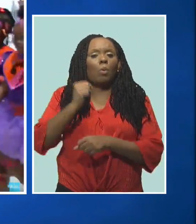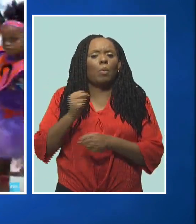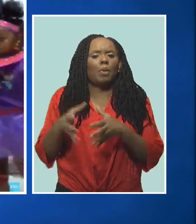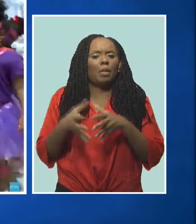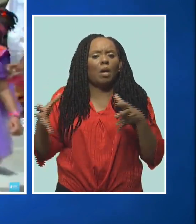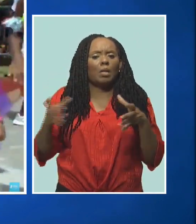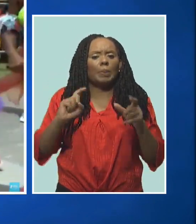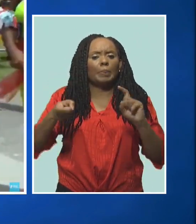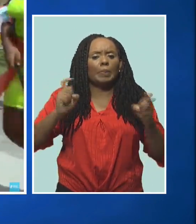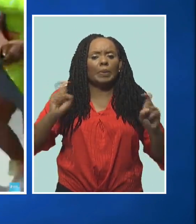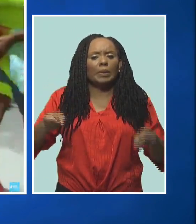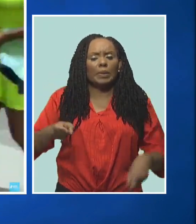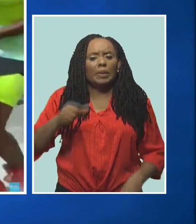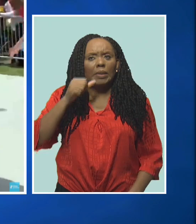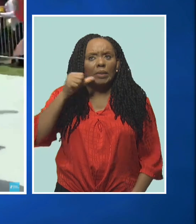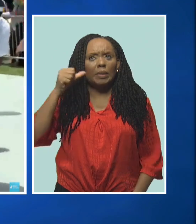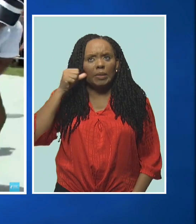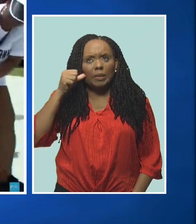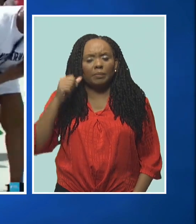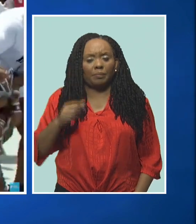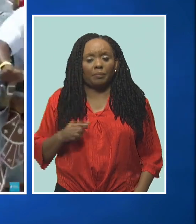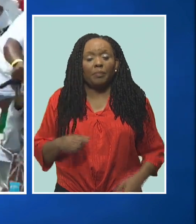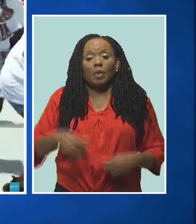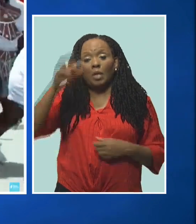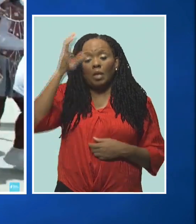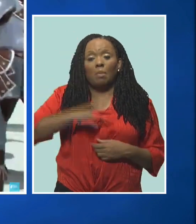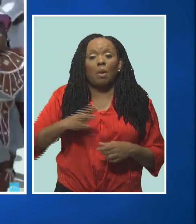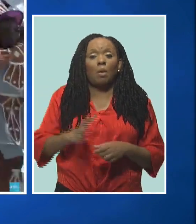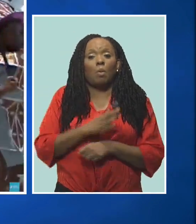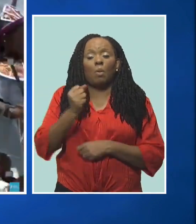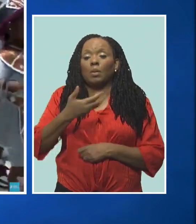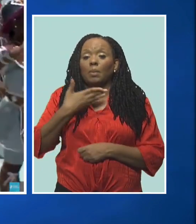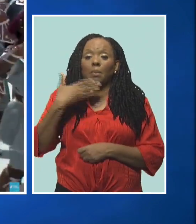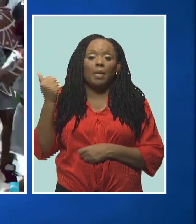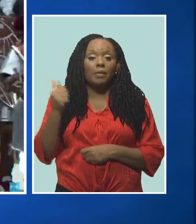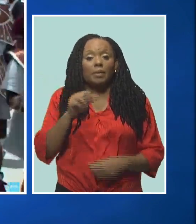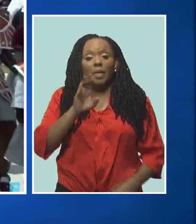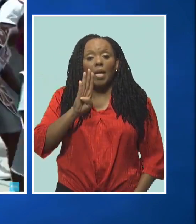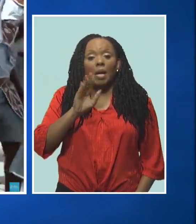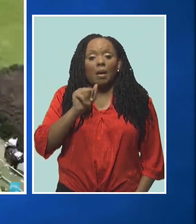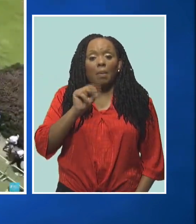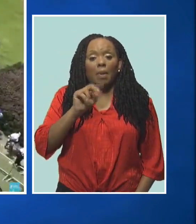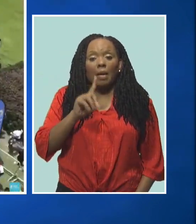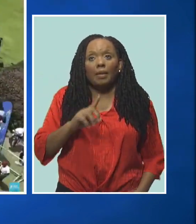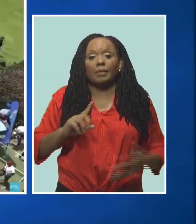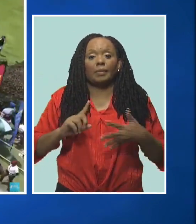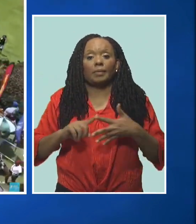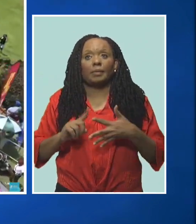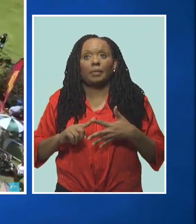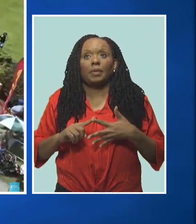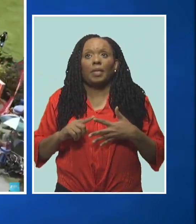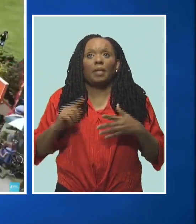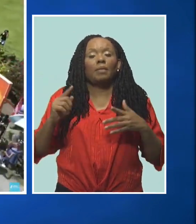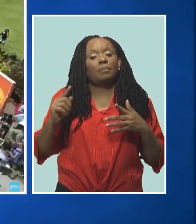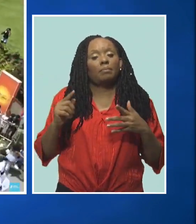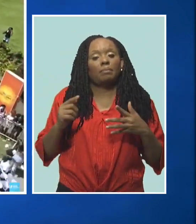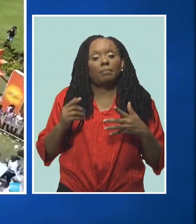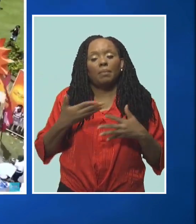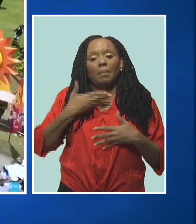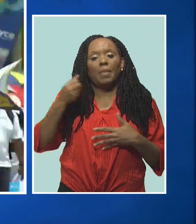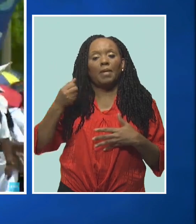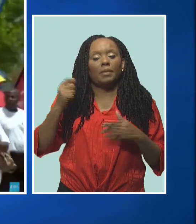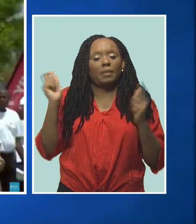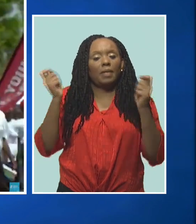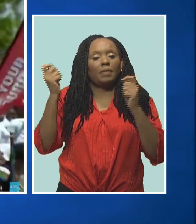Snacks Junior Kadooment. Woodruff has won the Best Junior Band, the Robert Weeks Award for Festival Designer of Junior